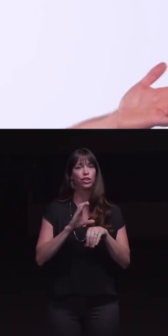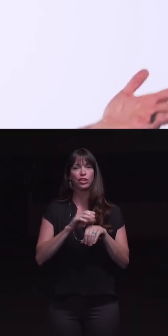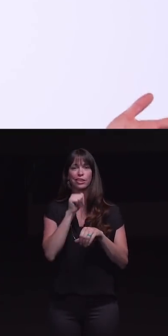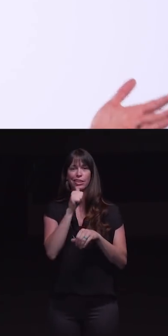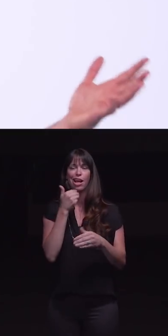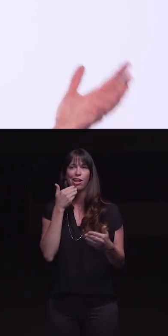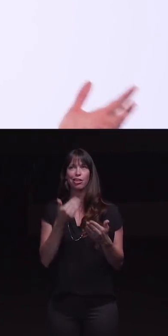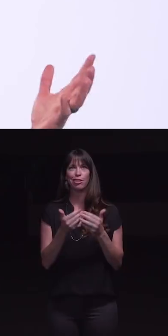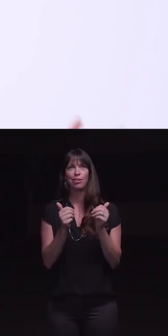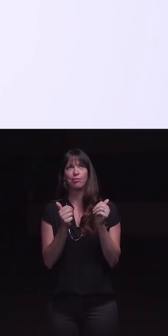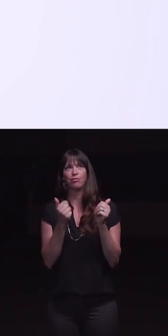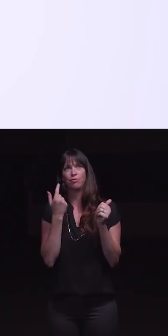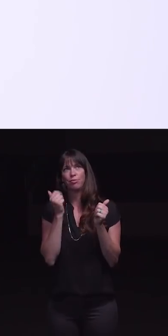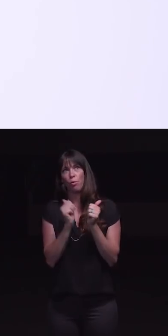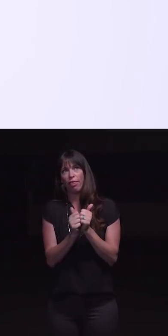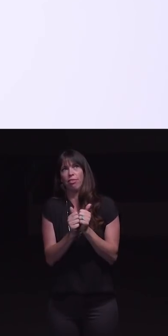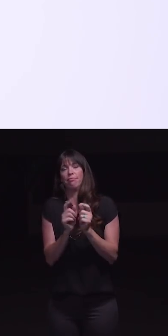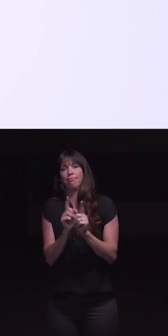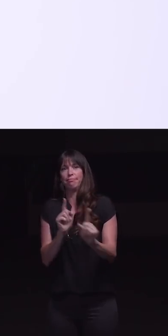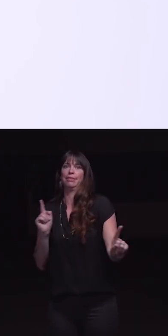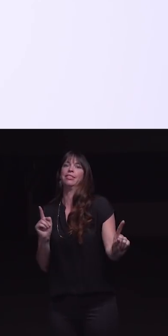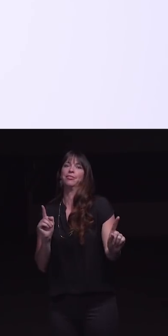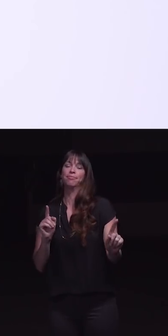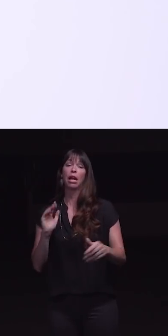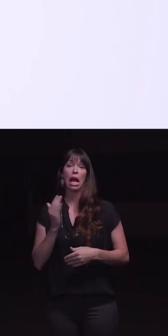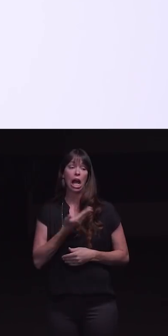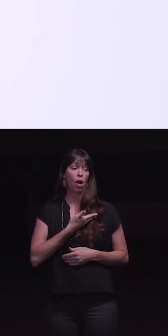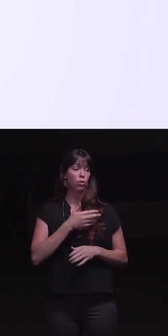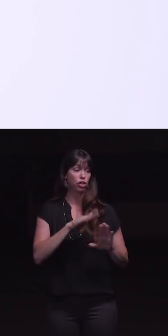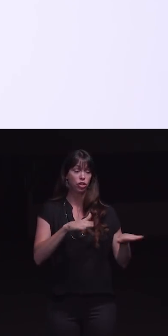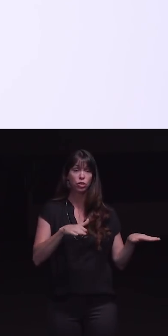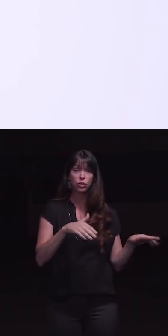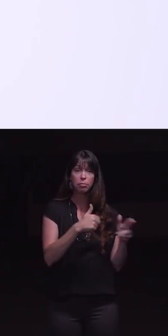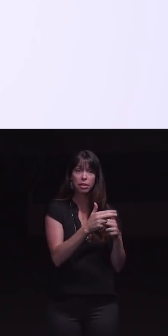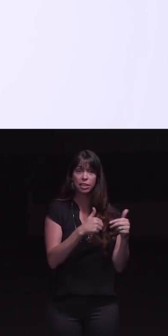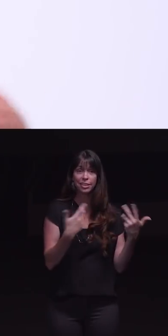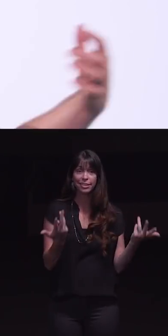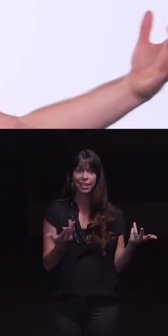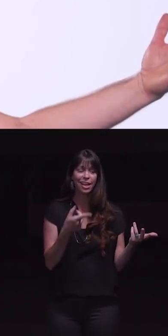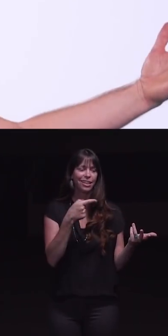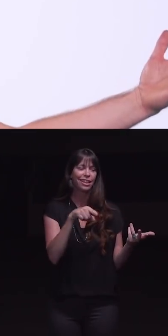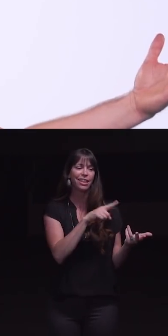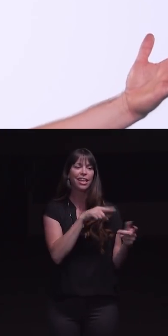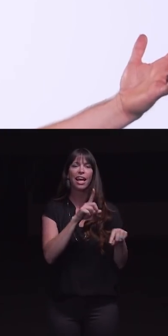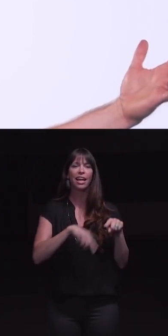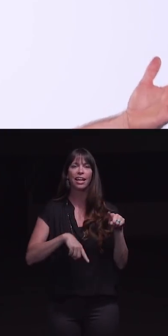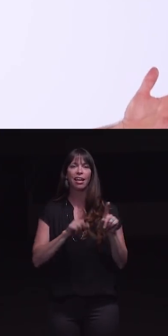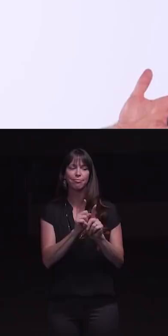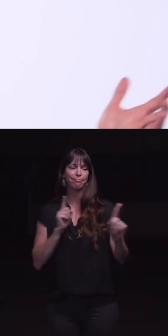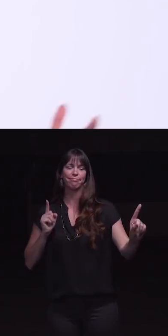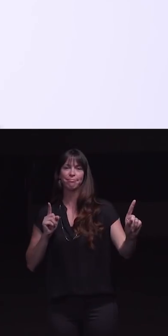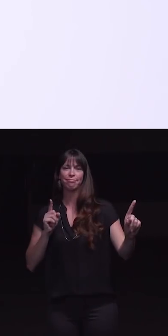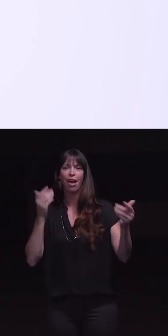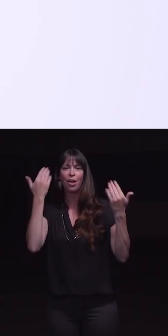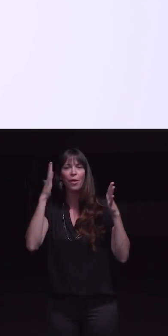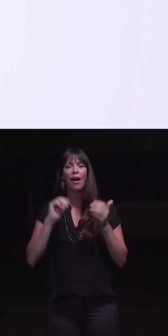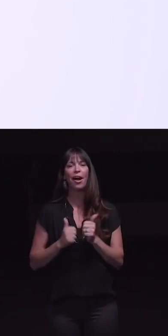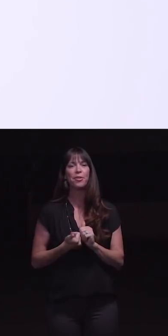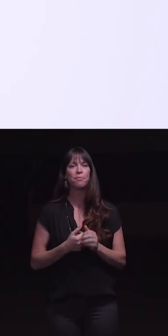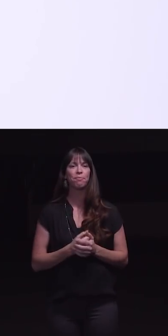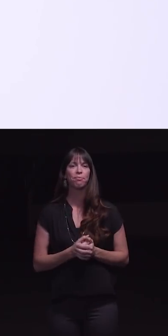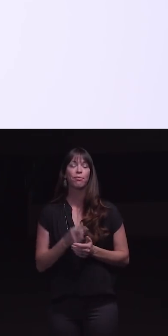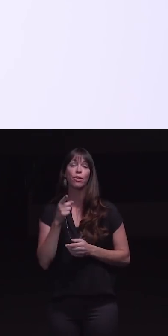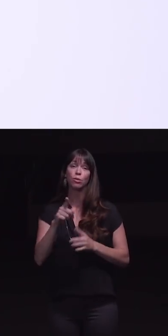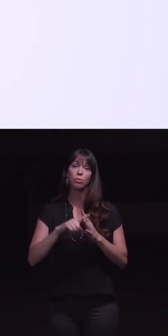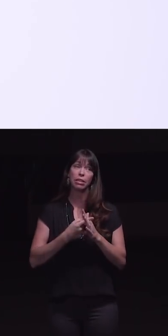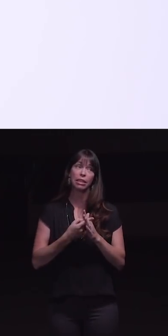with strict social distancing. Take, for example, our kids' buildings. Kids don't even know how to practice social distancing. So as you begin to